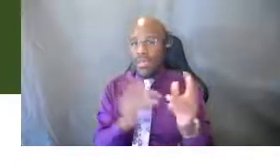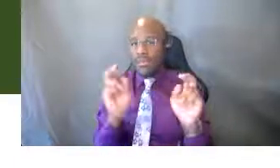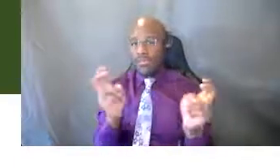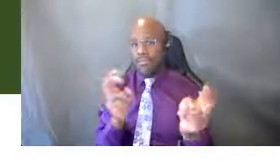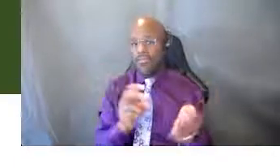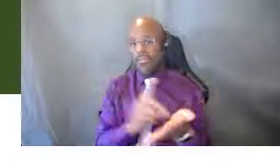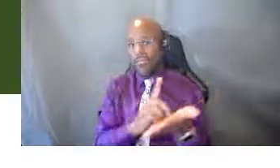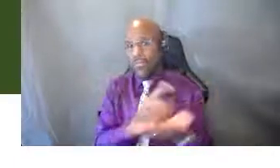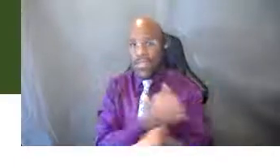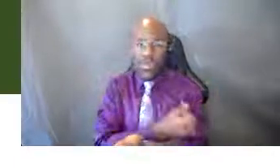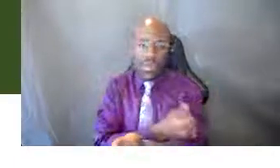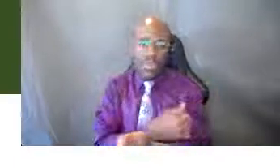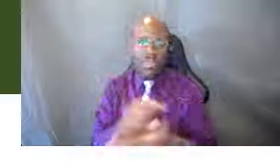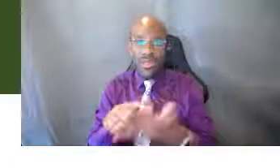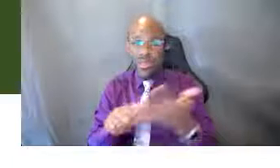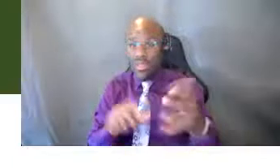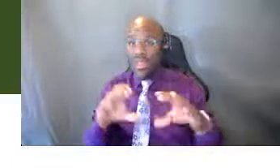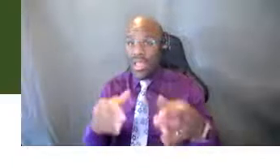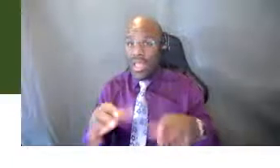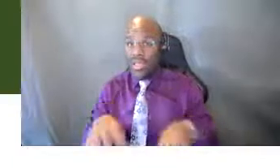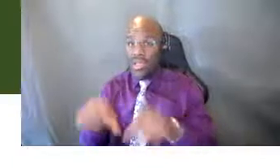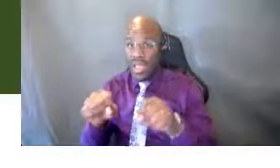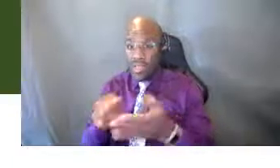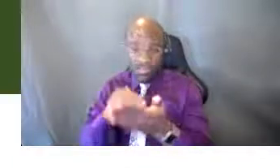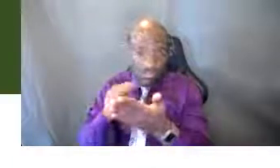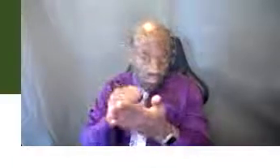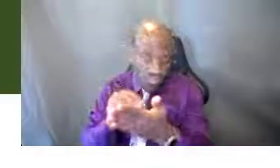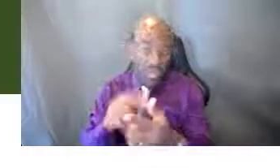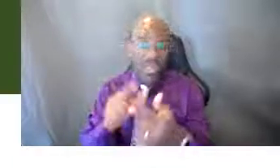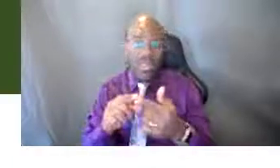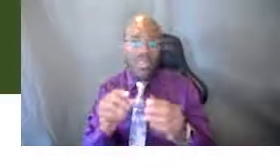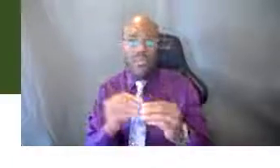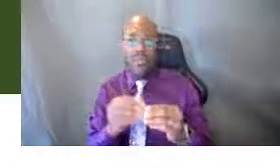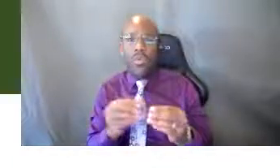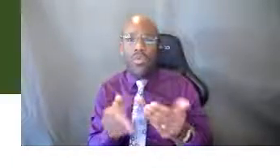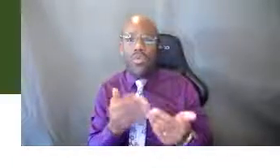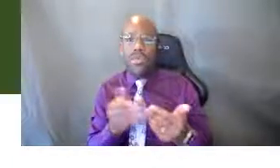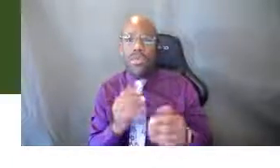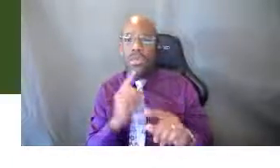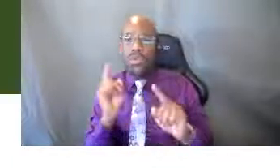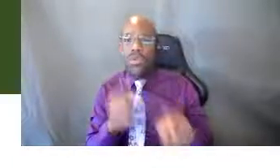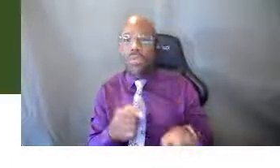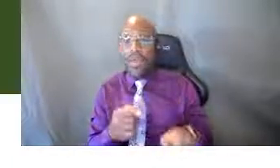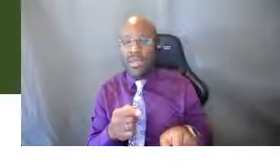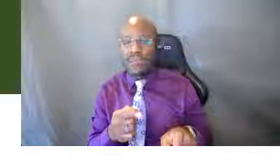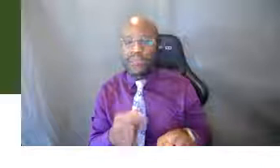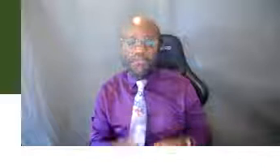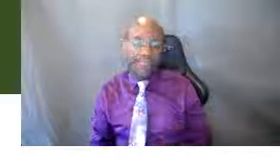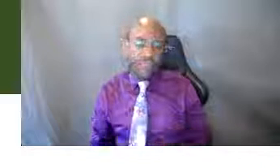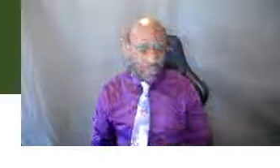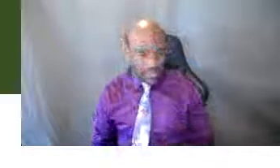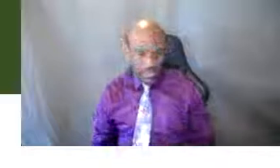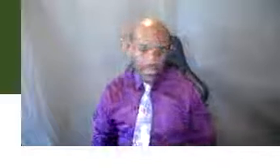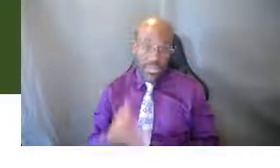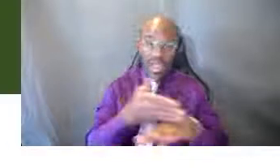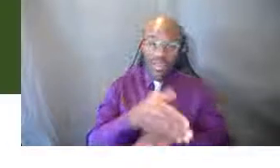individuals living through homelessness and those types of issues. And then after the initial 40 hours,